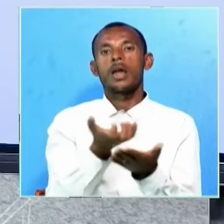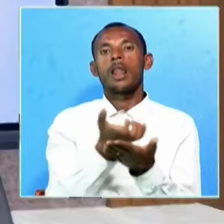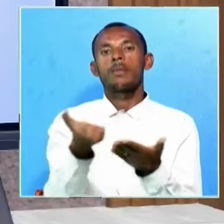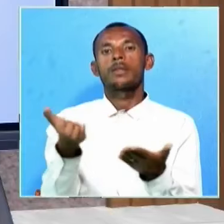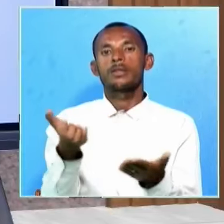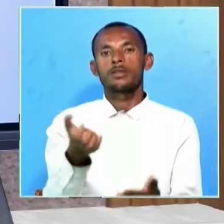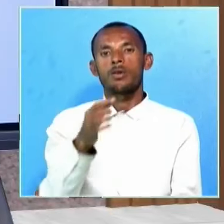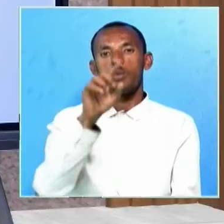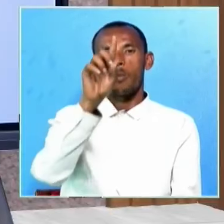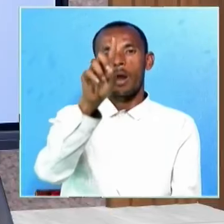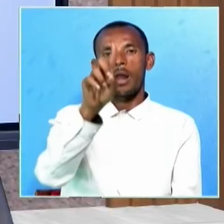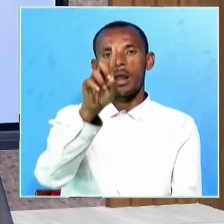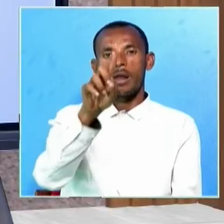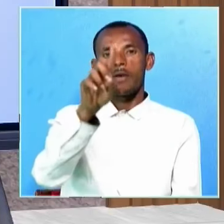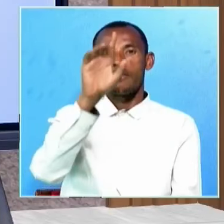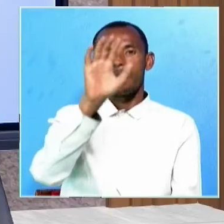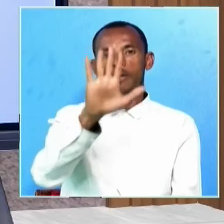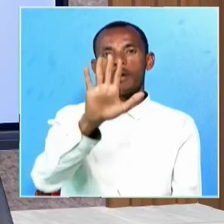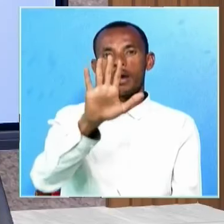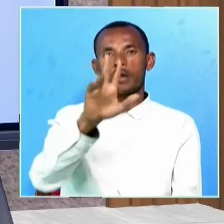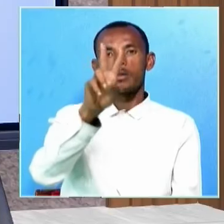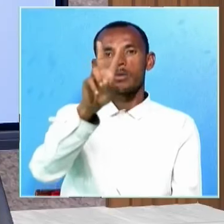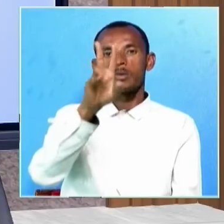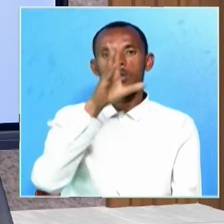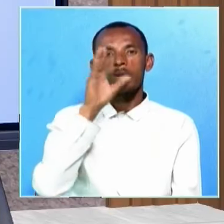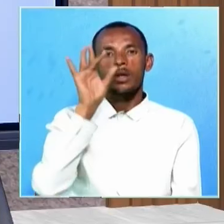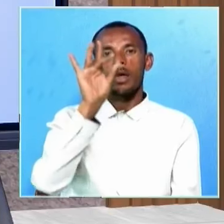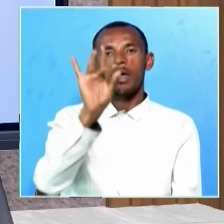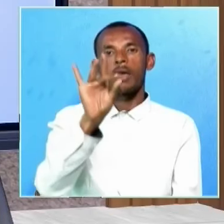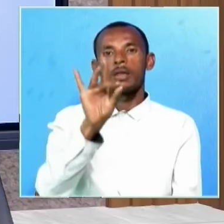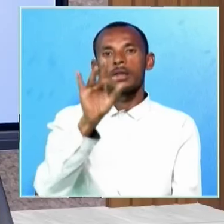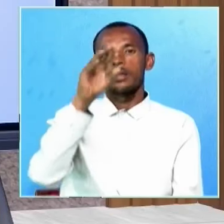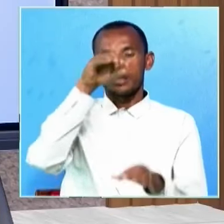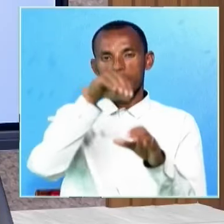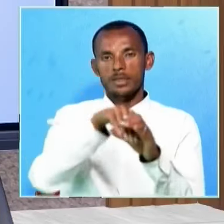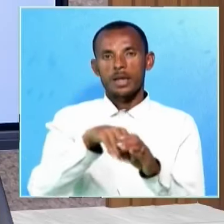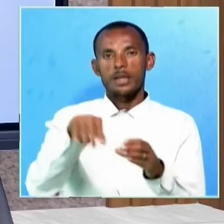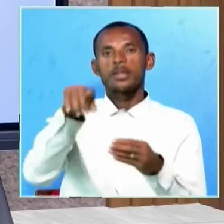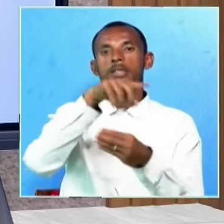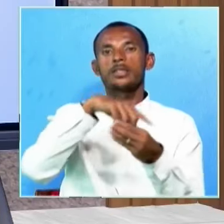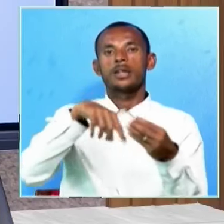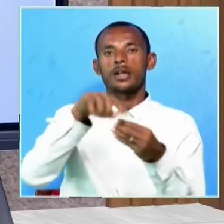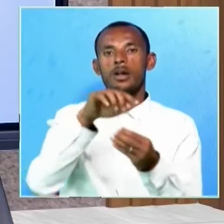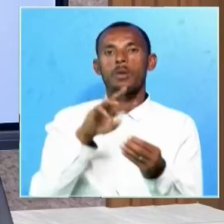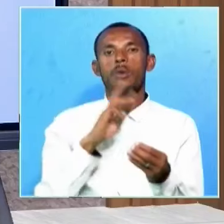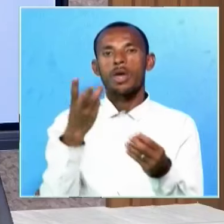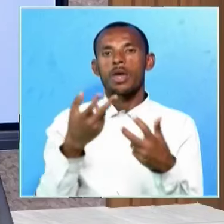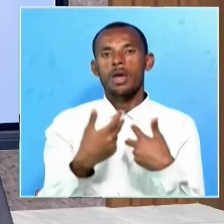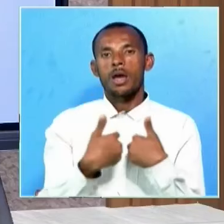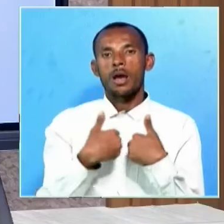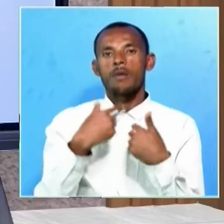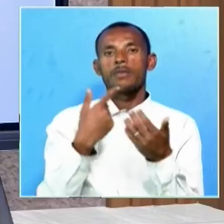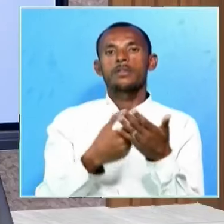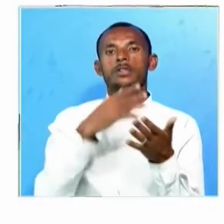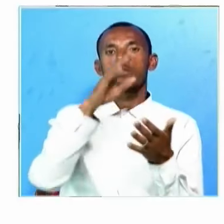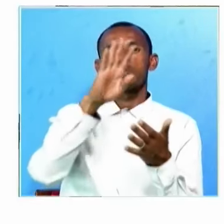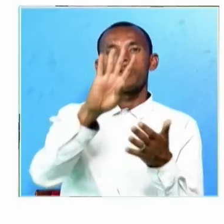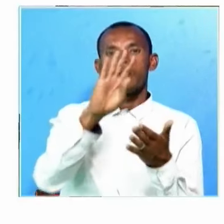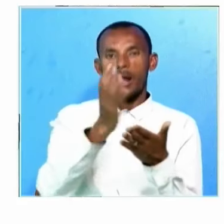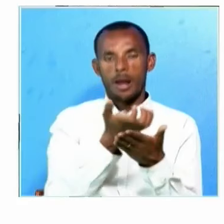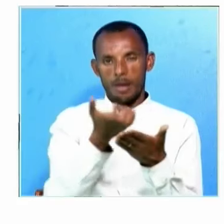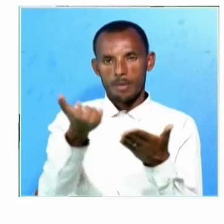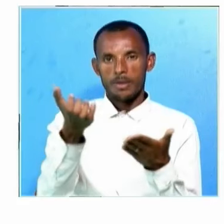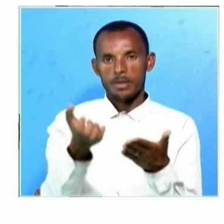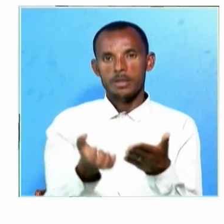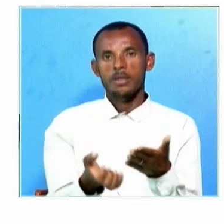elements 1, 5, 2, and 8. Inside circle B, we have these 4 elements. Set B